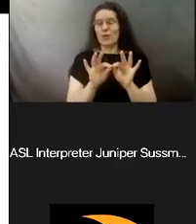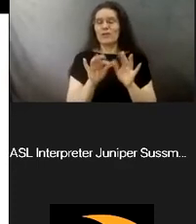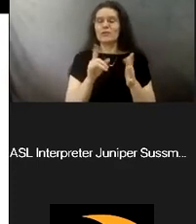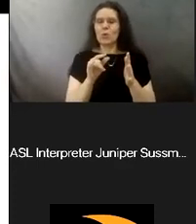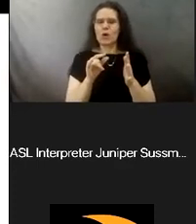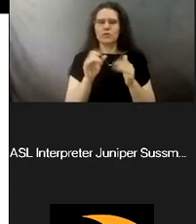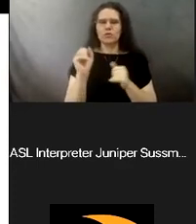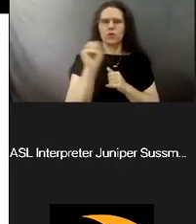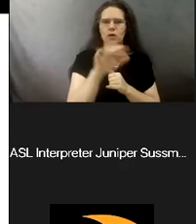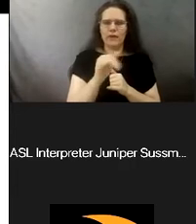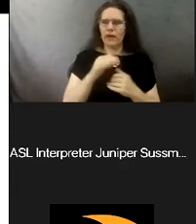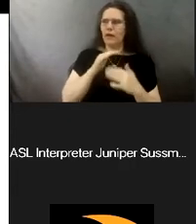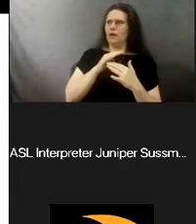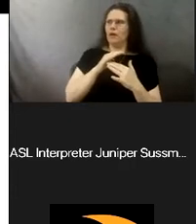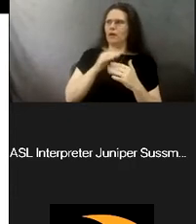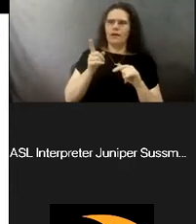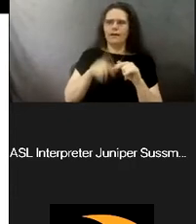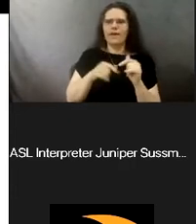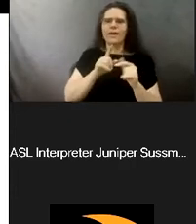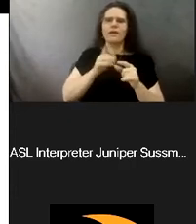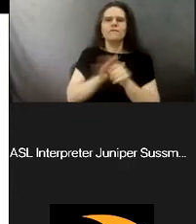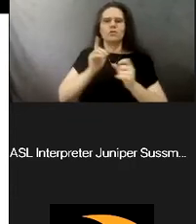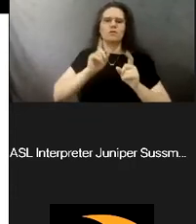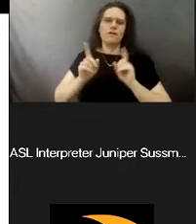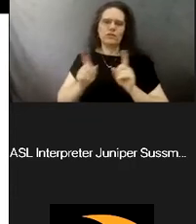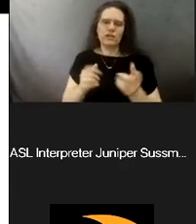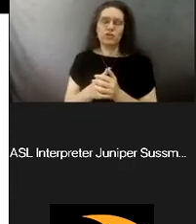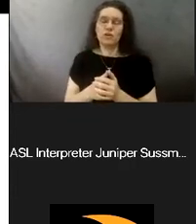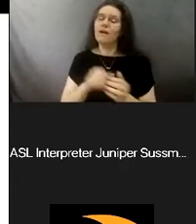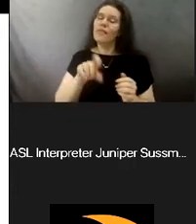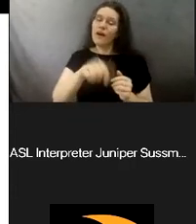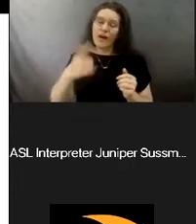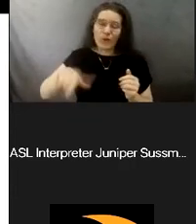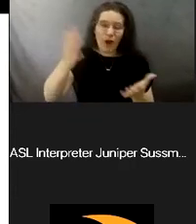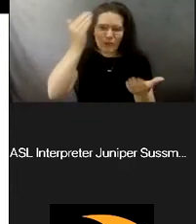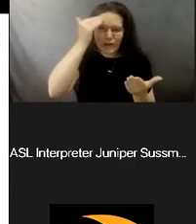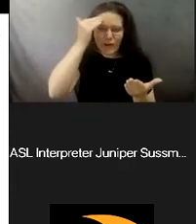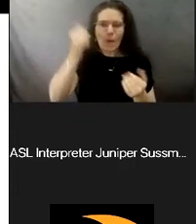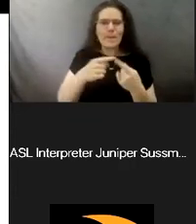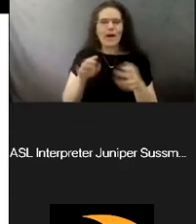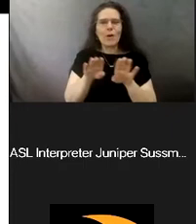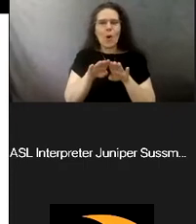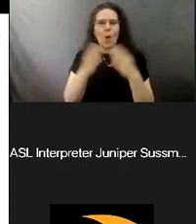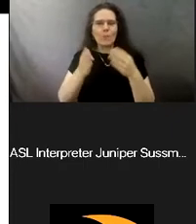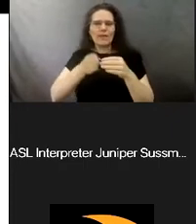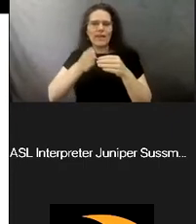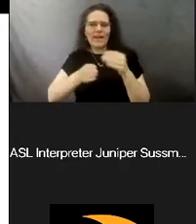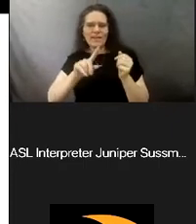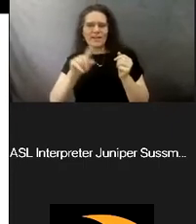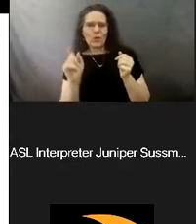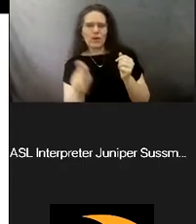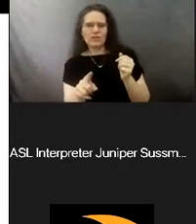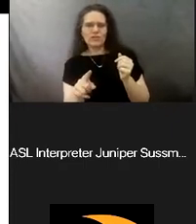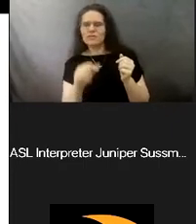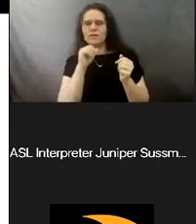questions. And we all know this in healthcare, right? We want to ask open-ended questions. So provide them an opportunity to be able to give you